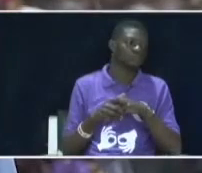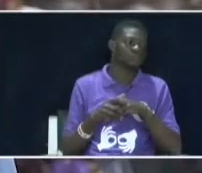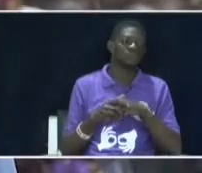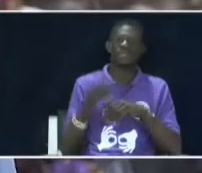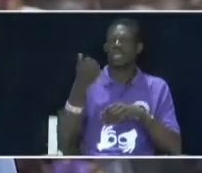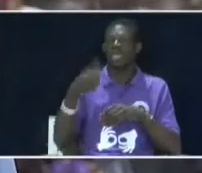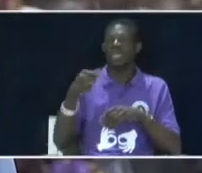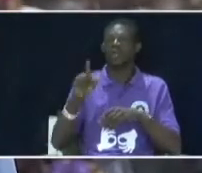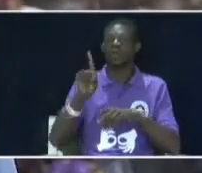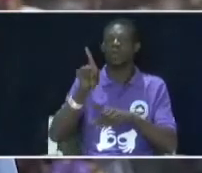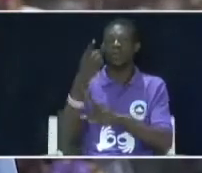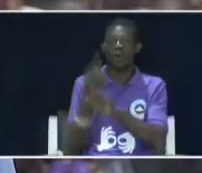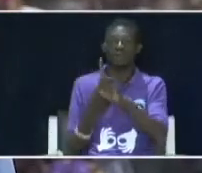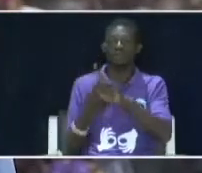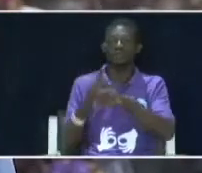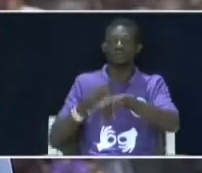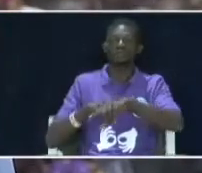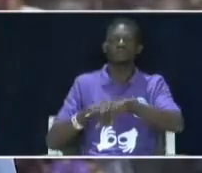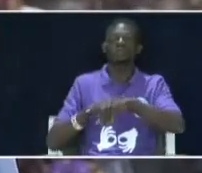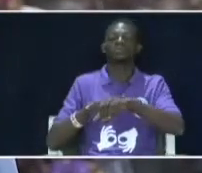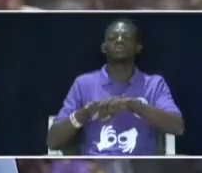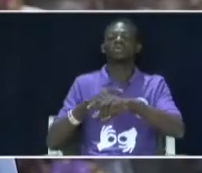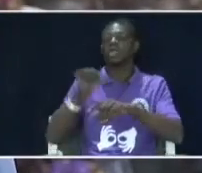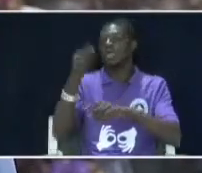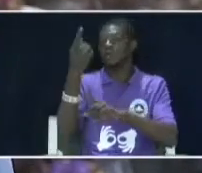Anyone I touch